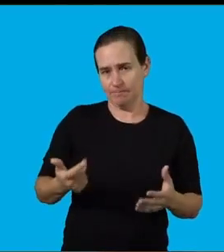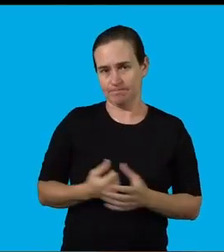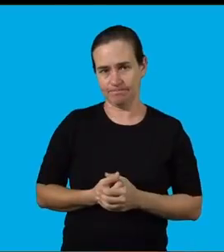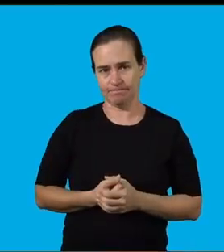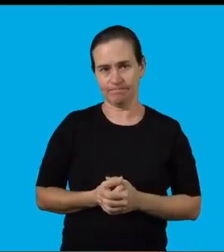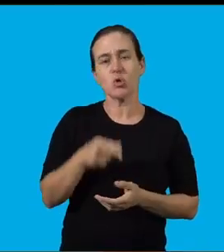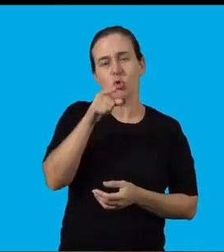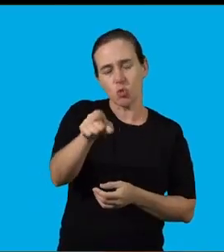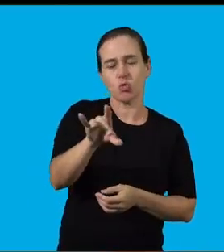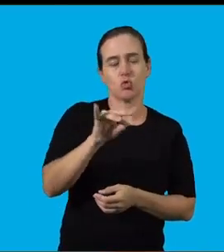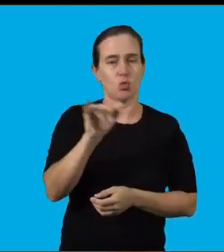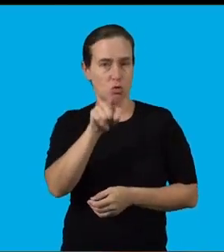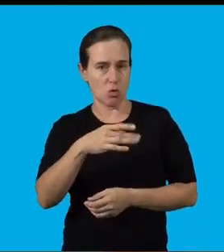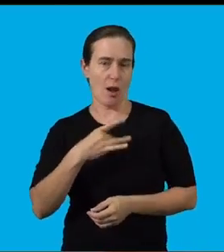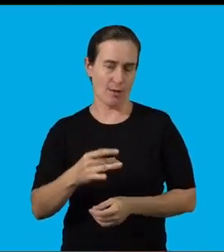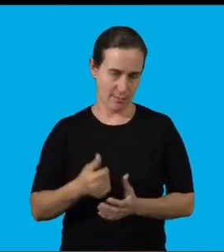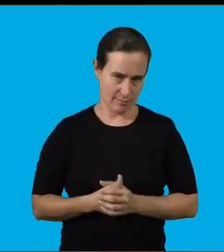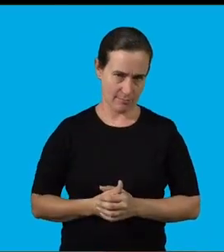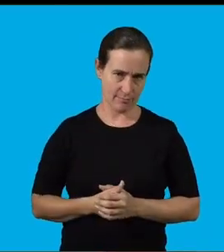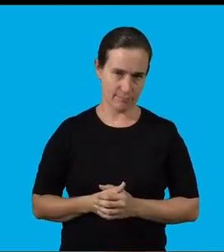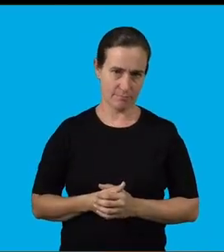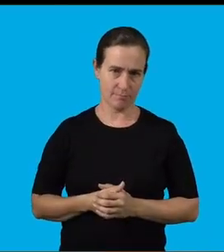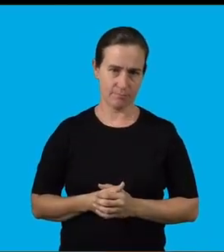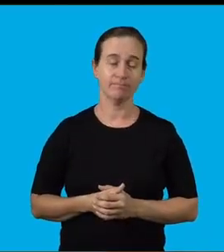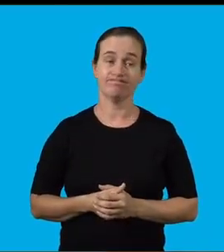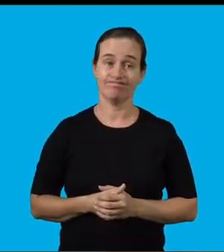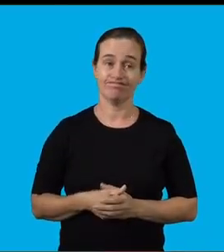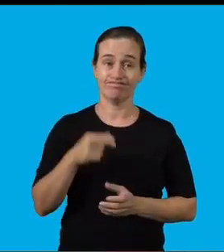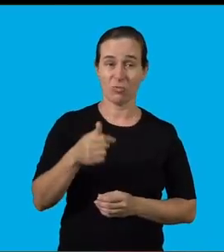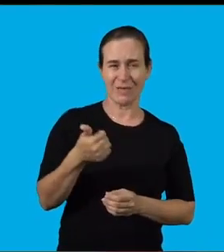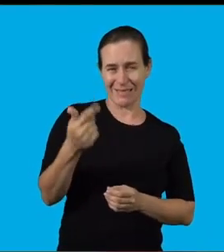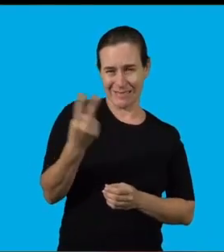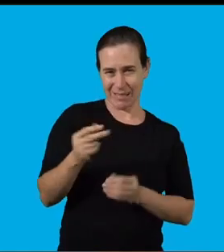use. But really, you use the method that you are most comfortable with. Okay, so to get